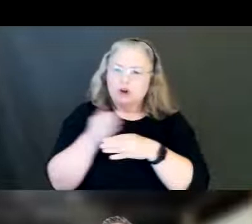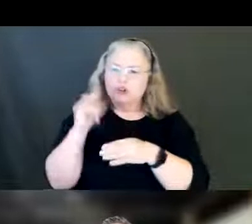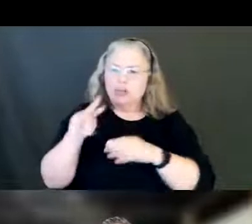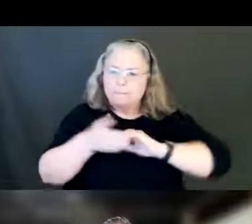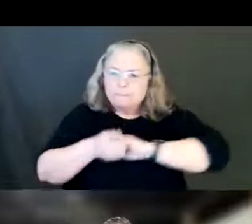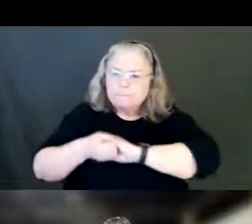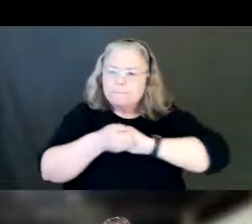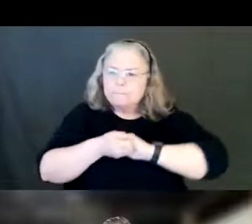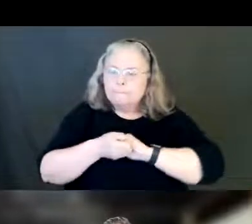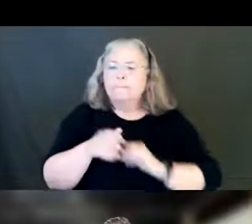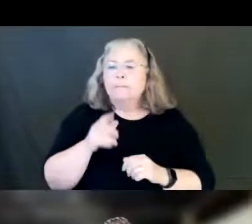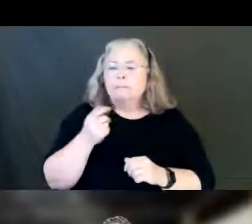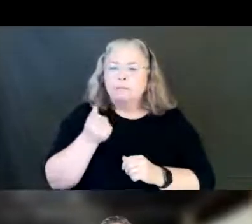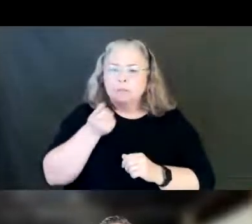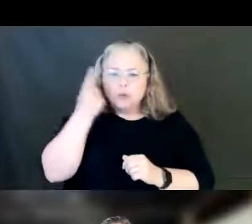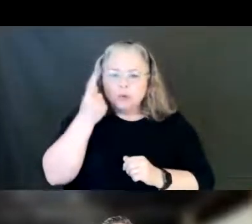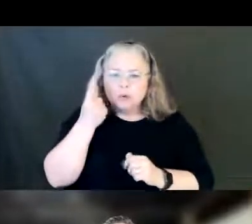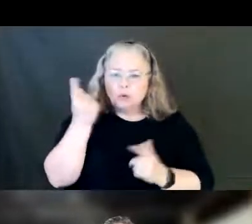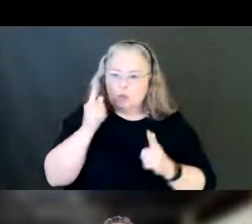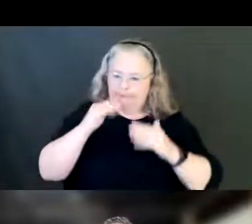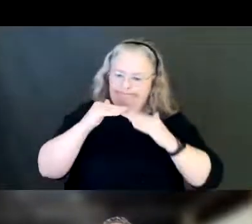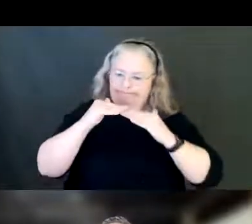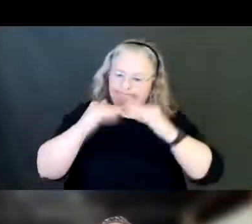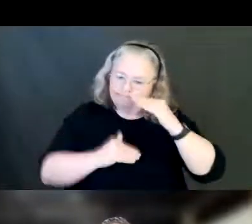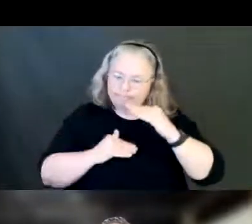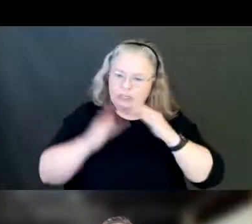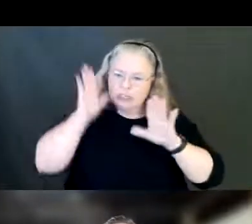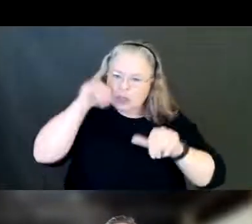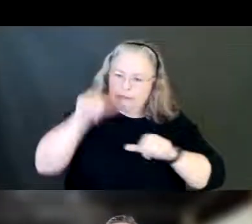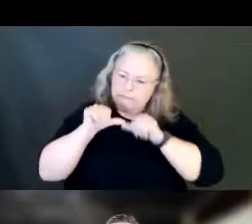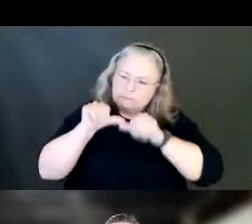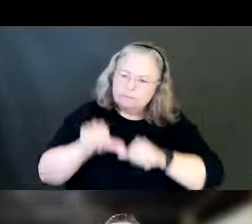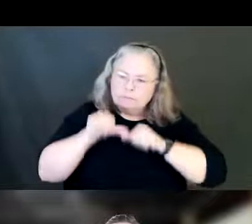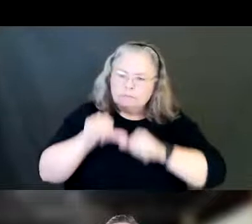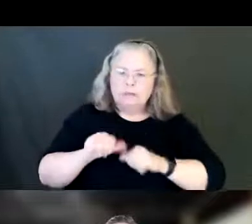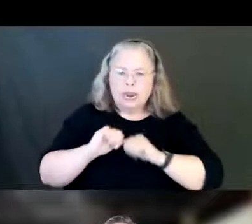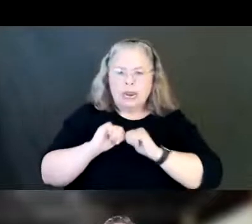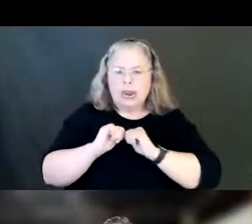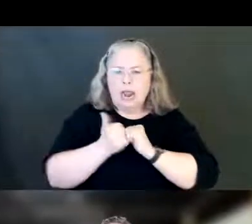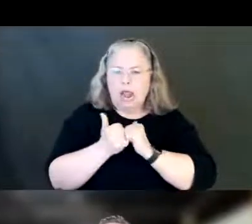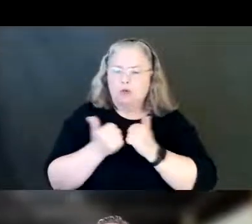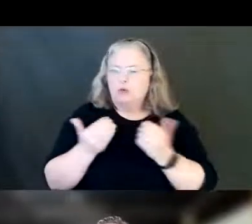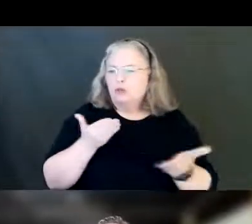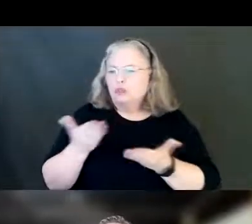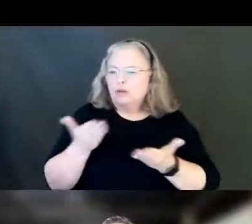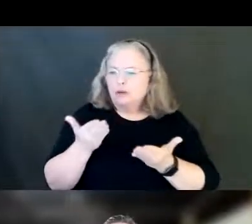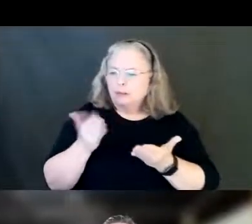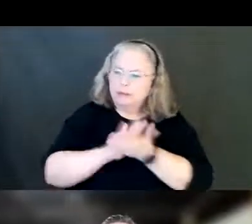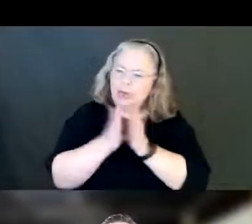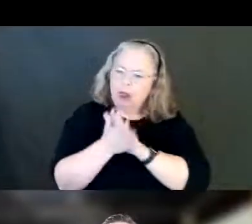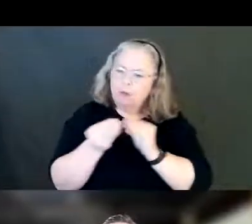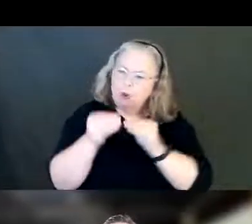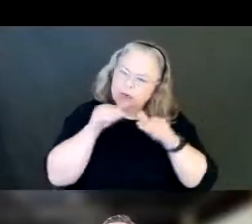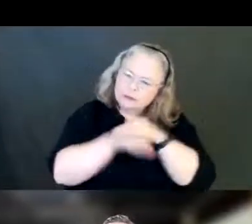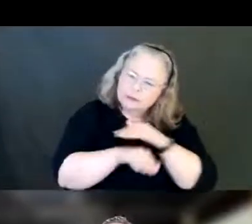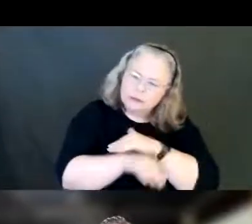so understanding where inequity persists, how services can be more accessible, how outcomes